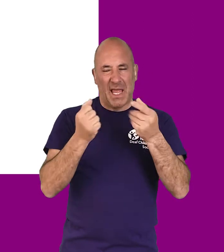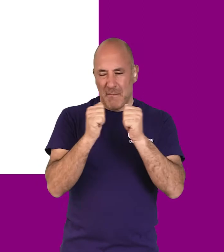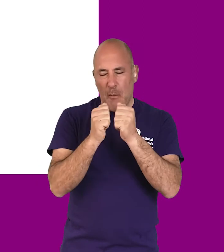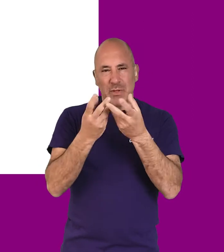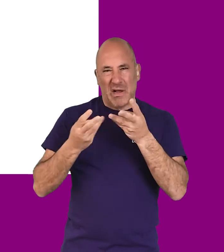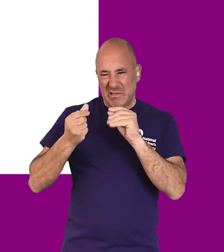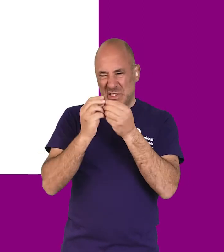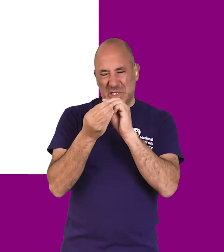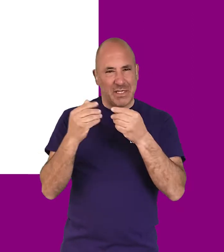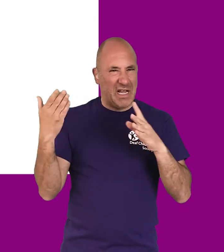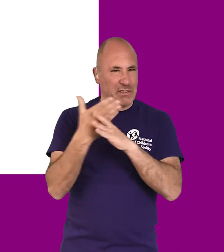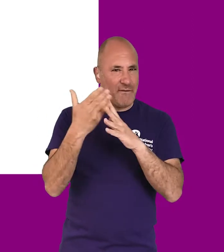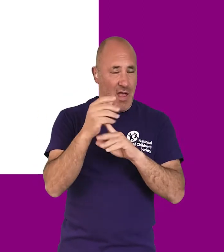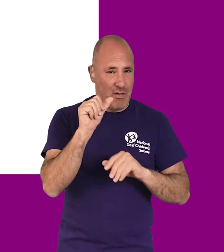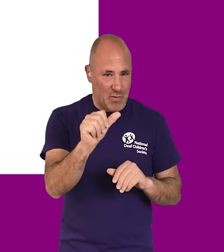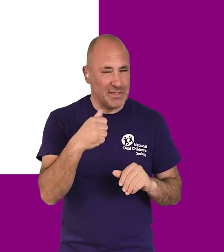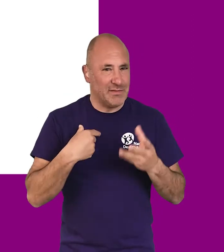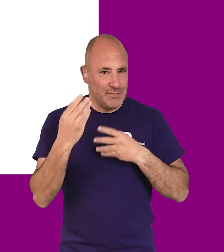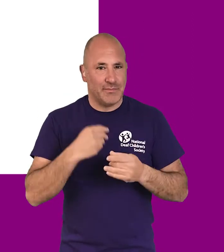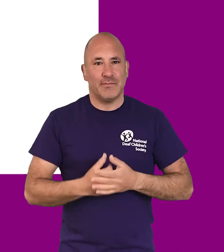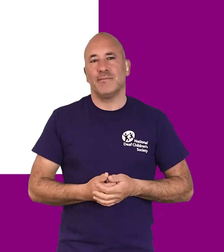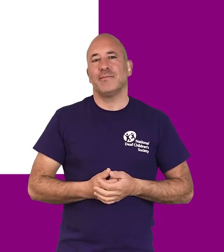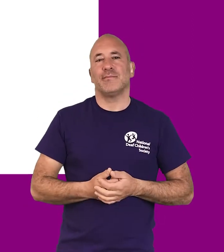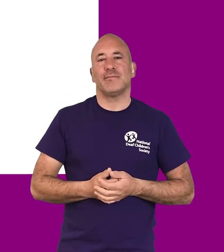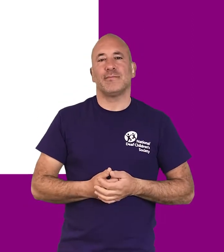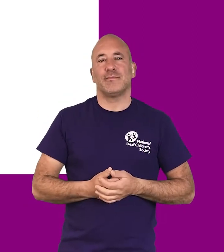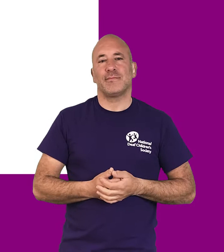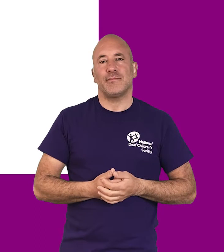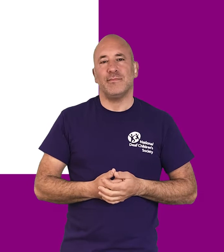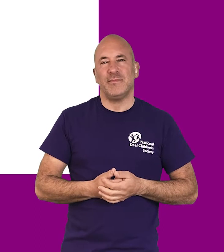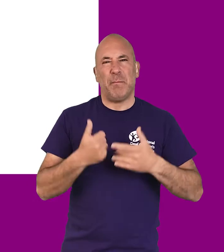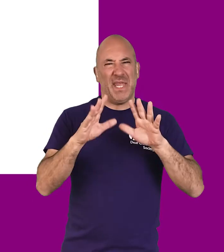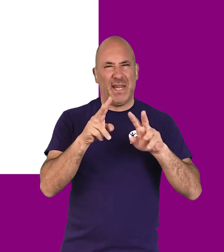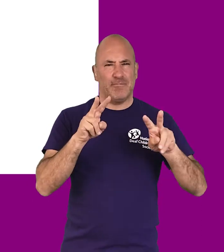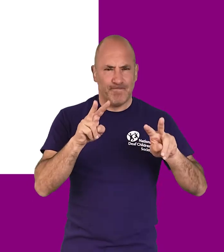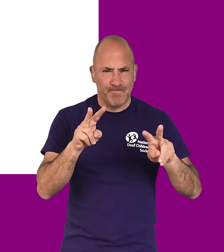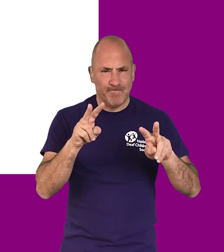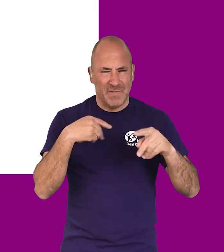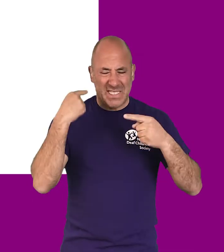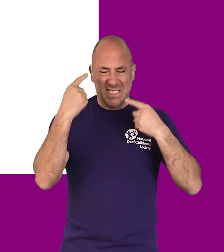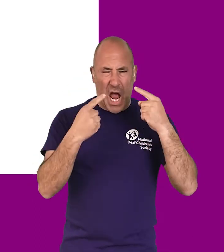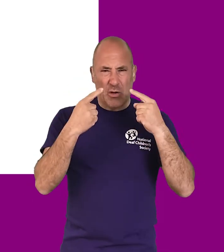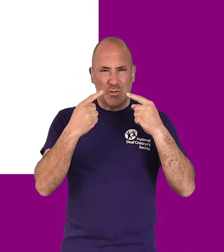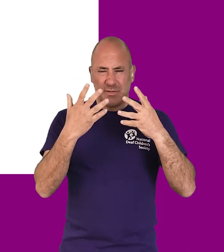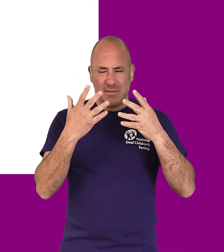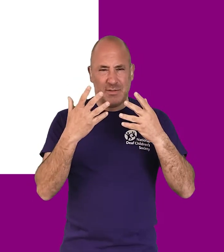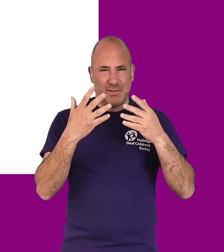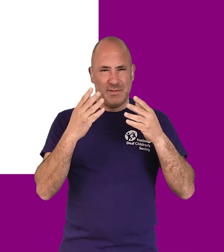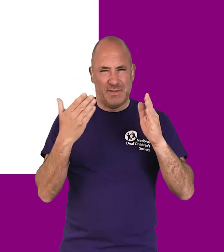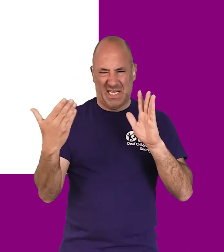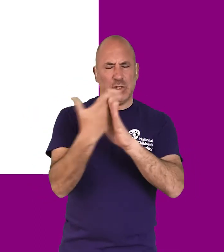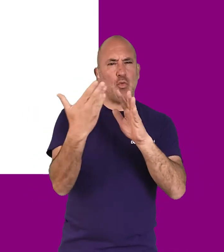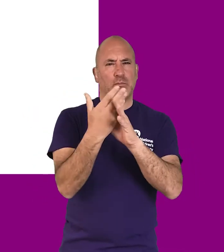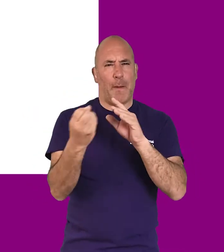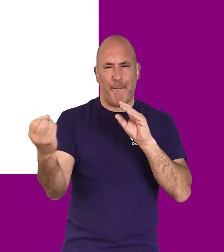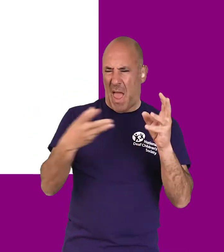mottling that was going on that was interfering with my voice, but may have well been issues with the quality of